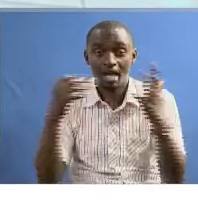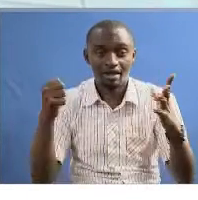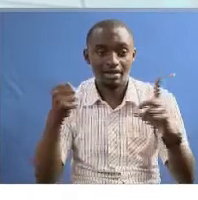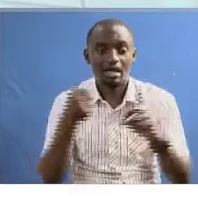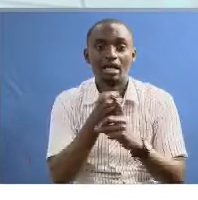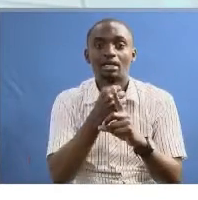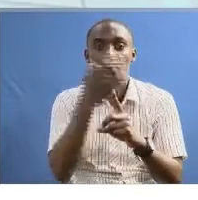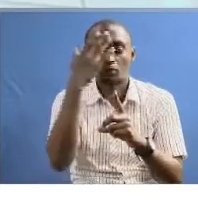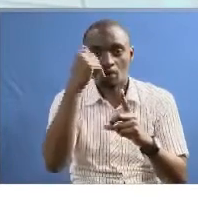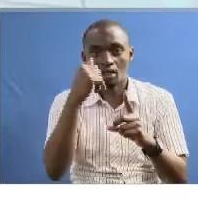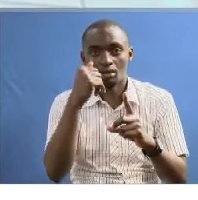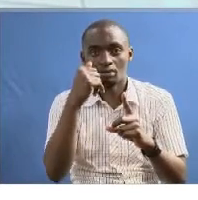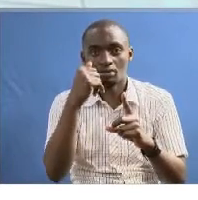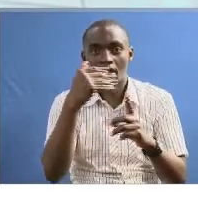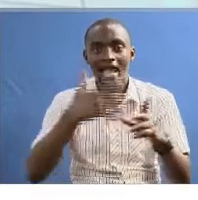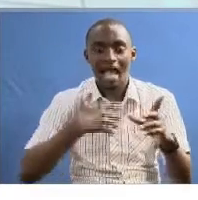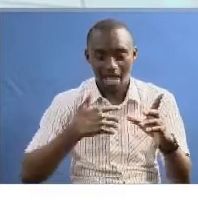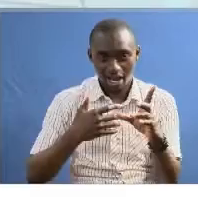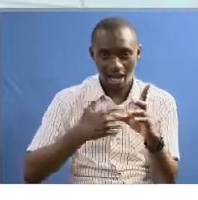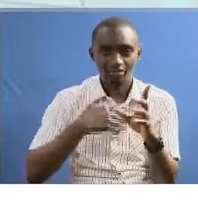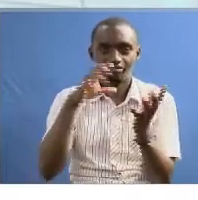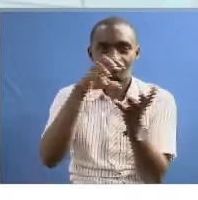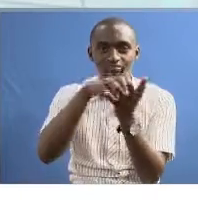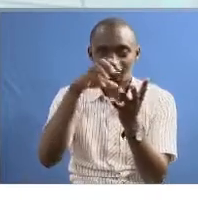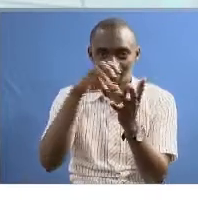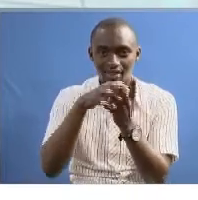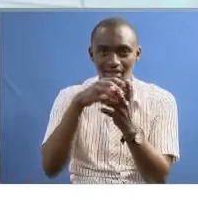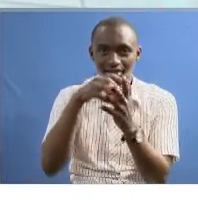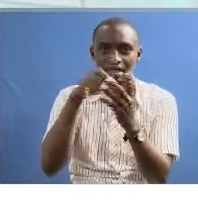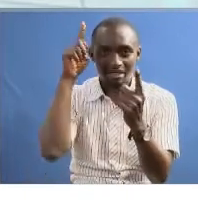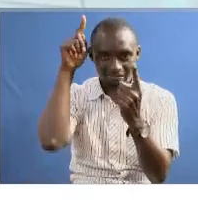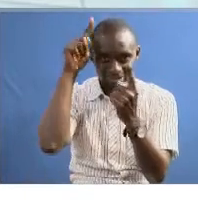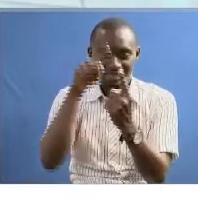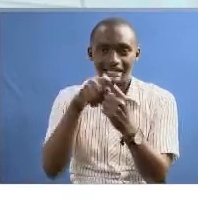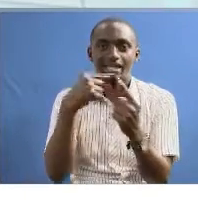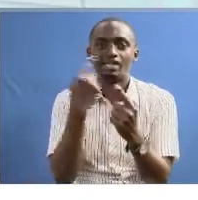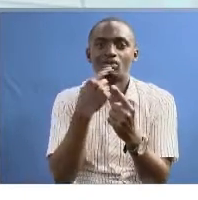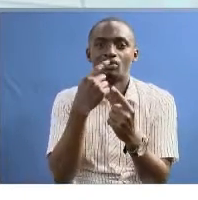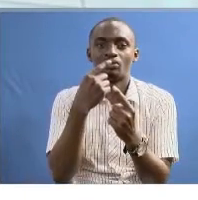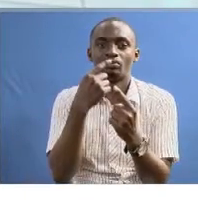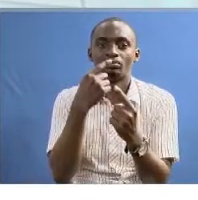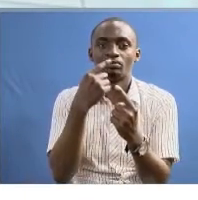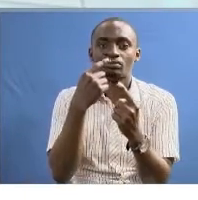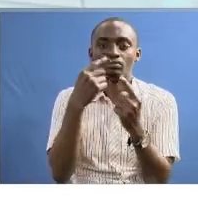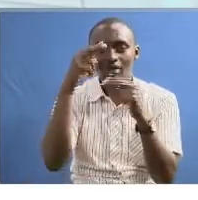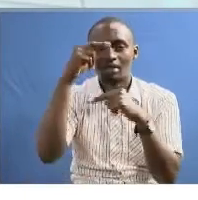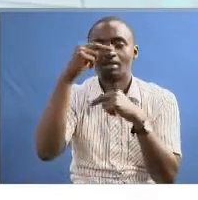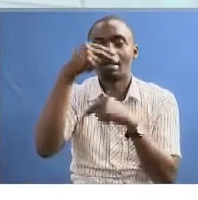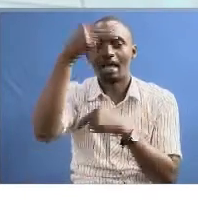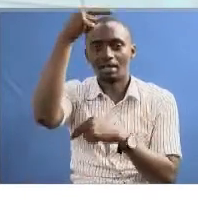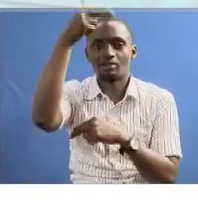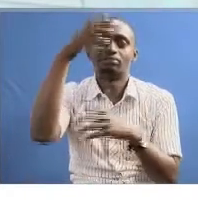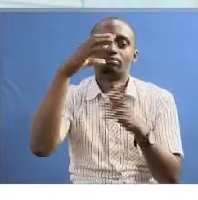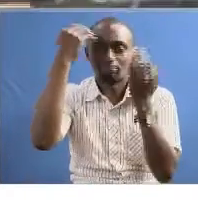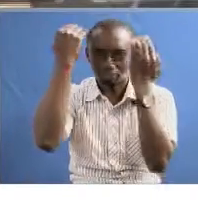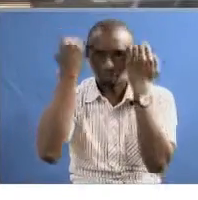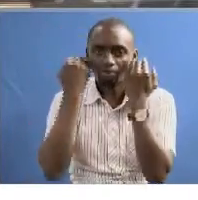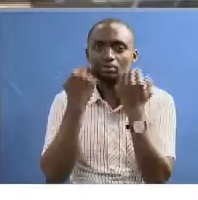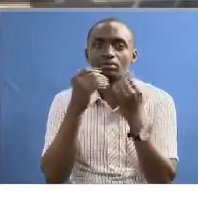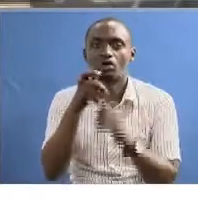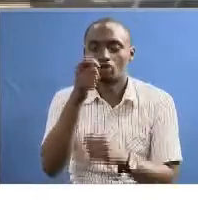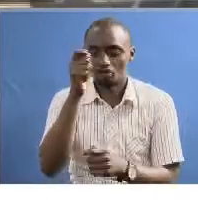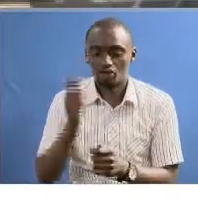for handling a case targeting Mombasa Principal Magistrate Edgar Kagoni. Now, the lawyers led by Nelson Harvey said judges